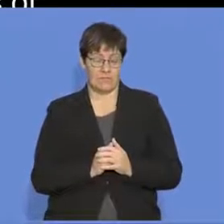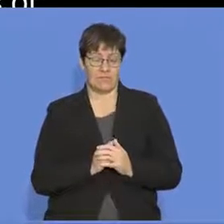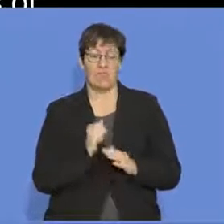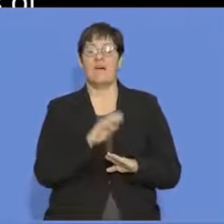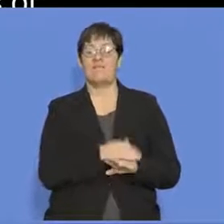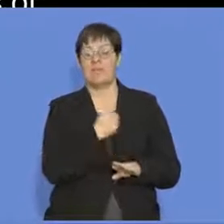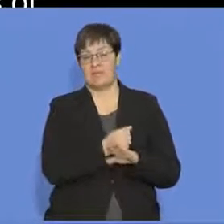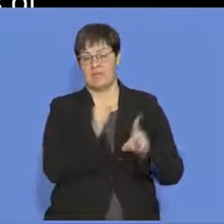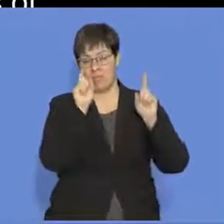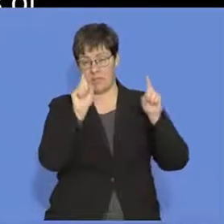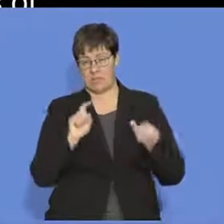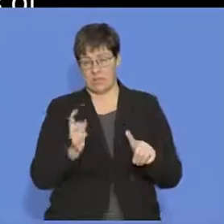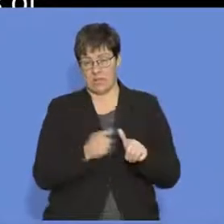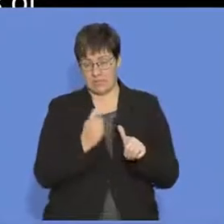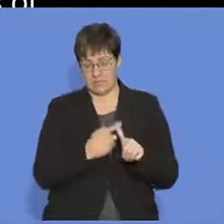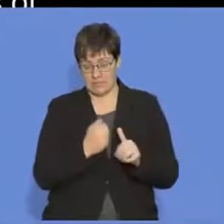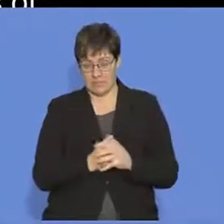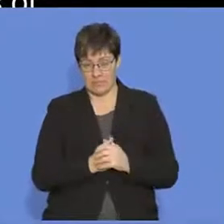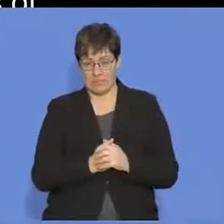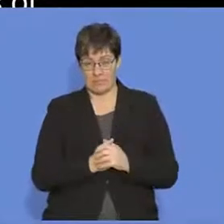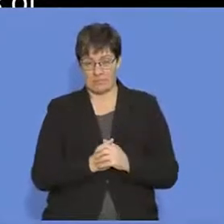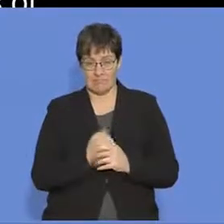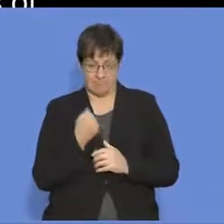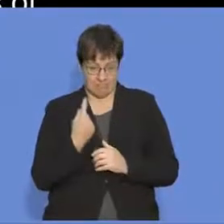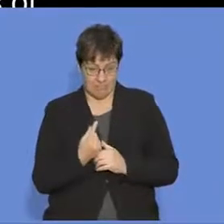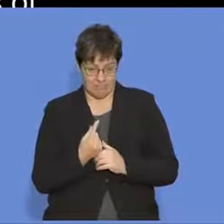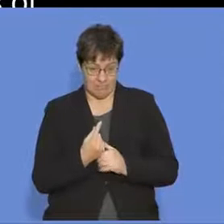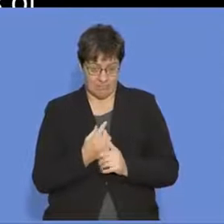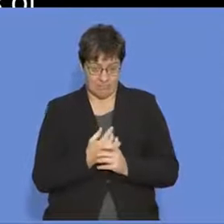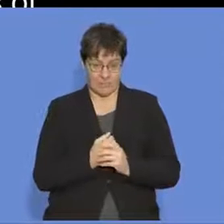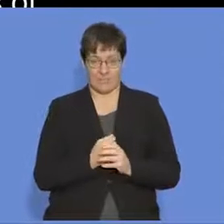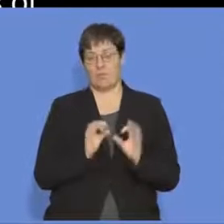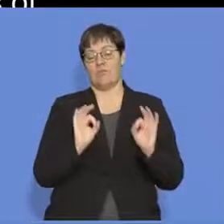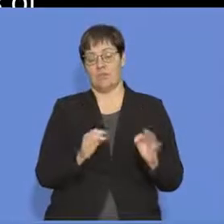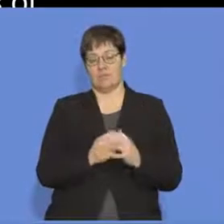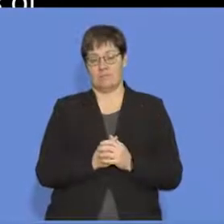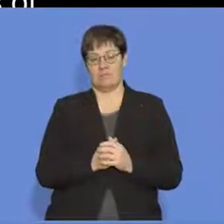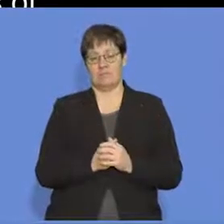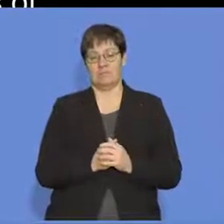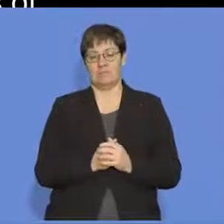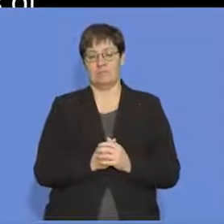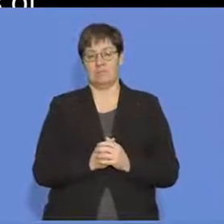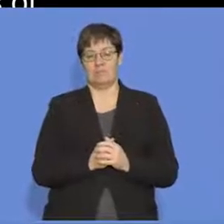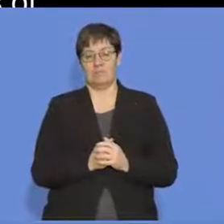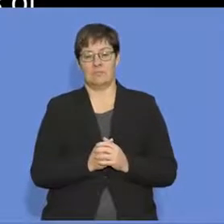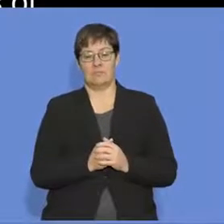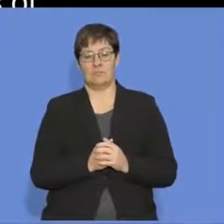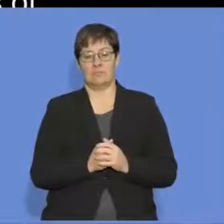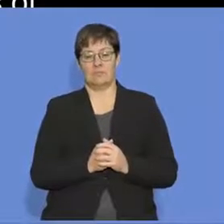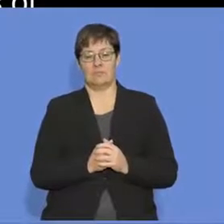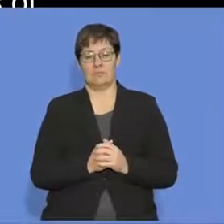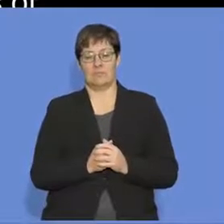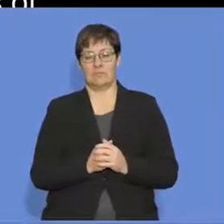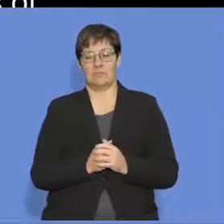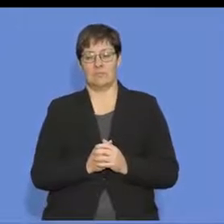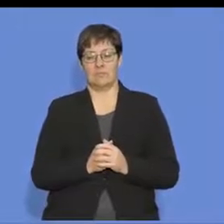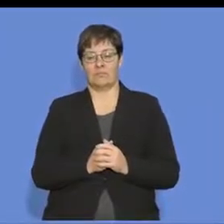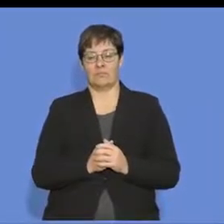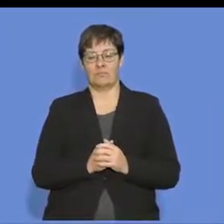That's the fundamental principle of counting. Are we together? Great, fantastic.